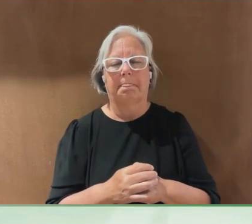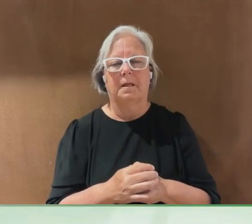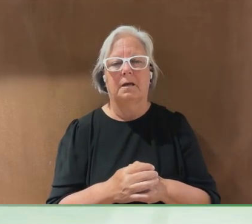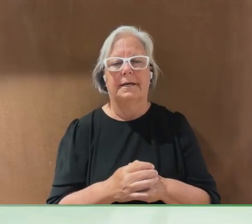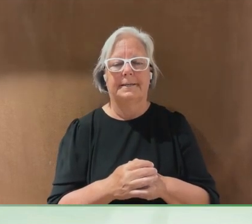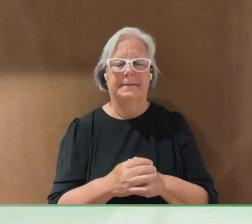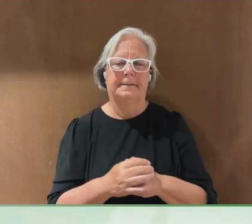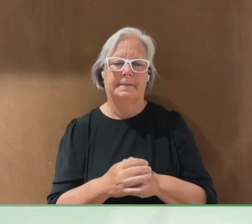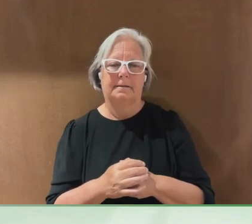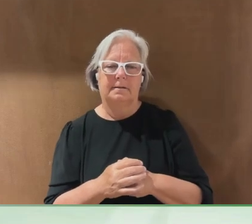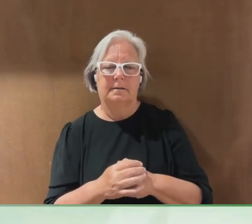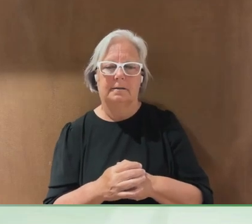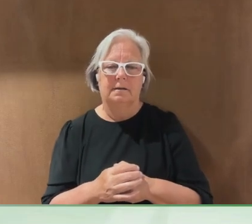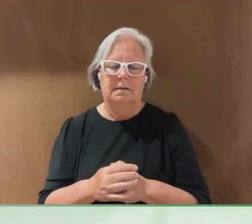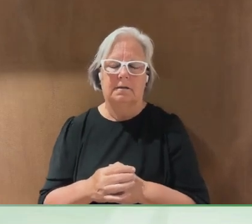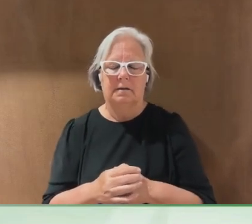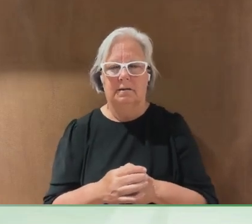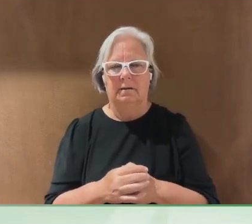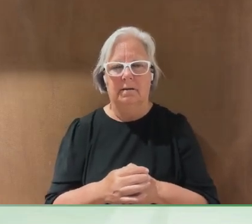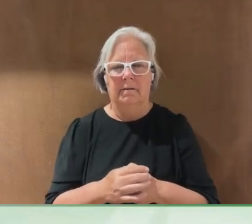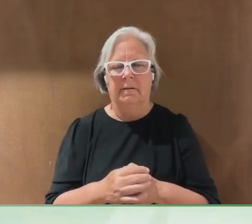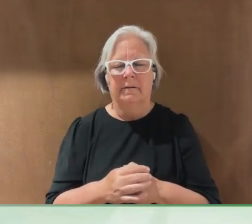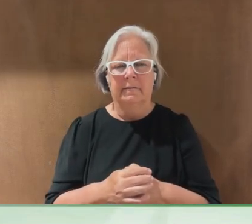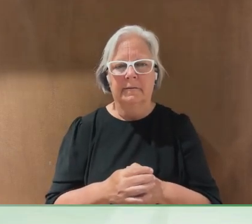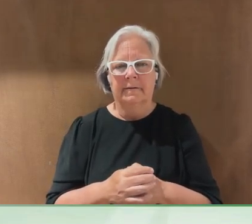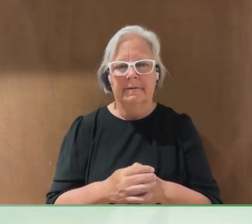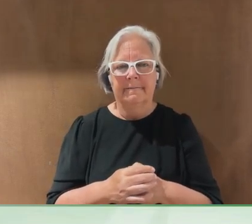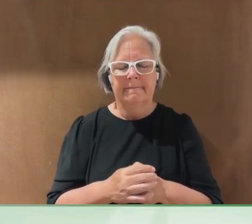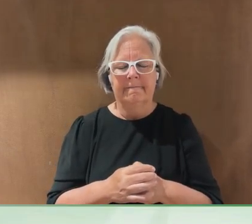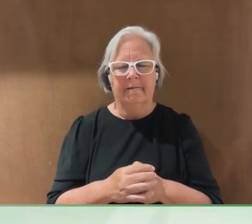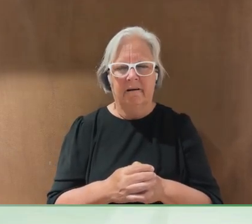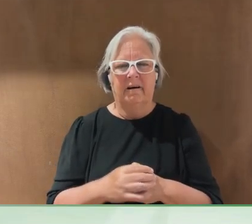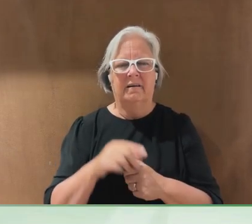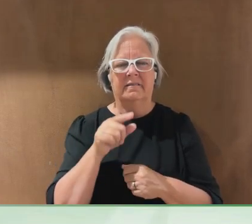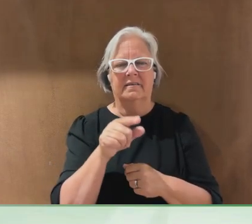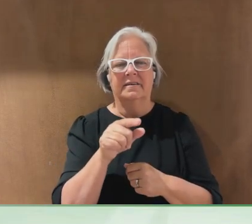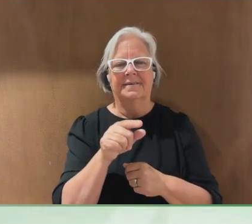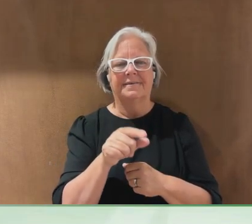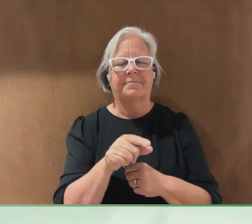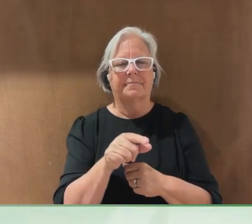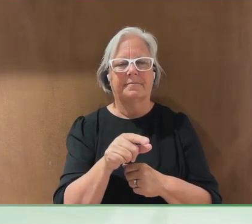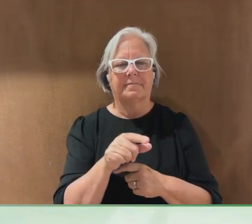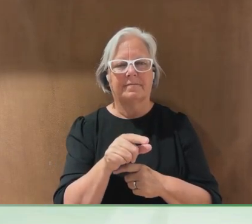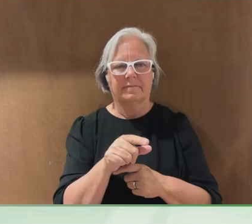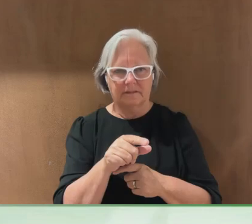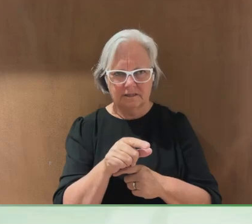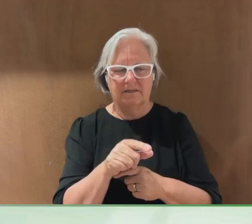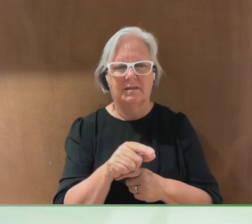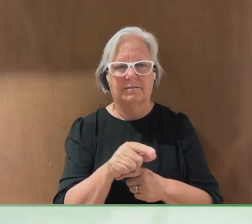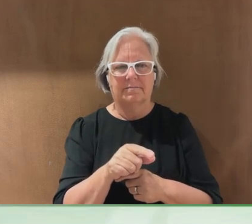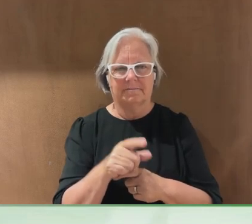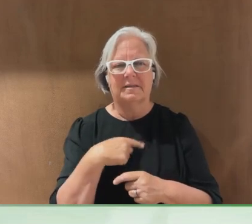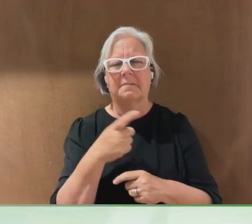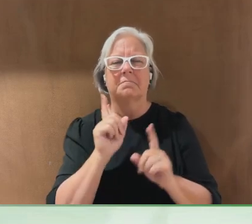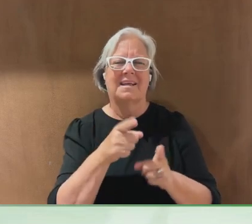I think one of the partial answers to your question is the cat is already out of the box and the box has been stamped on, so we have to move quickly. Yeah,